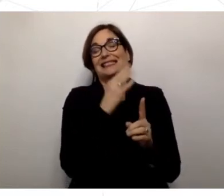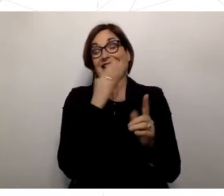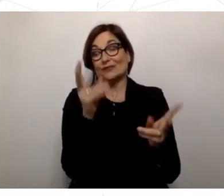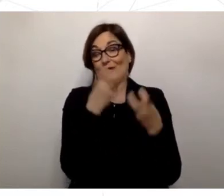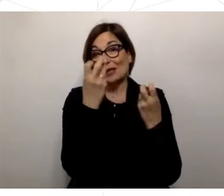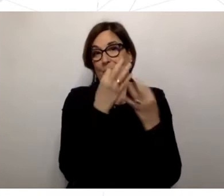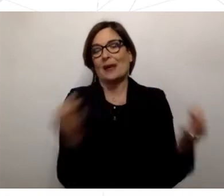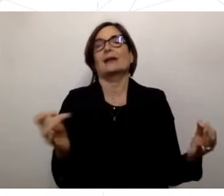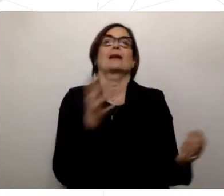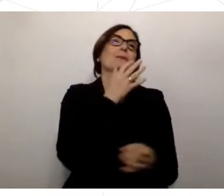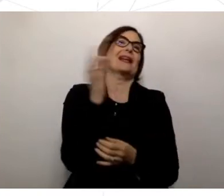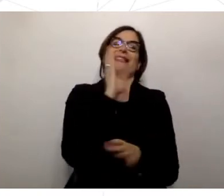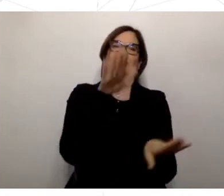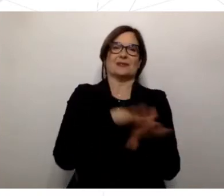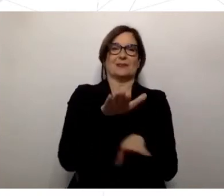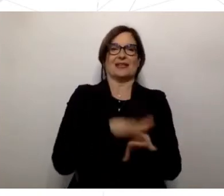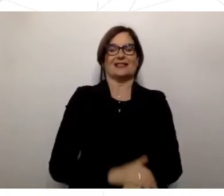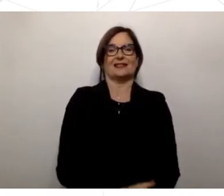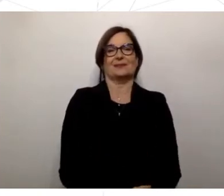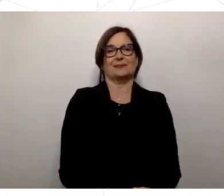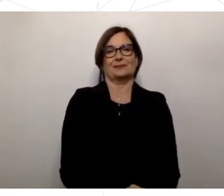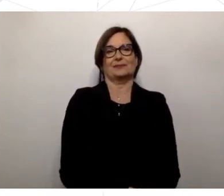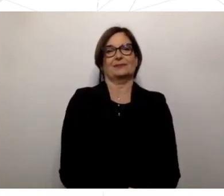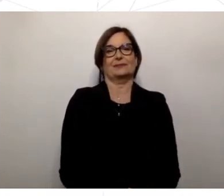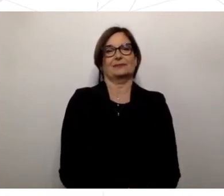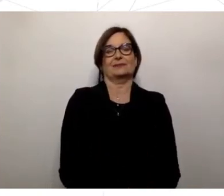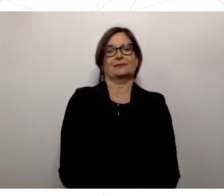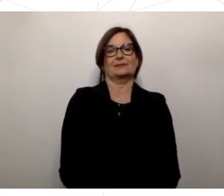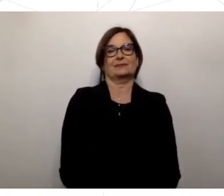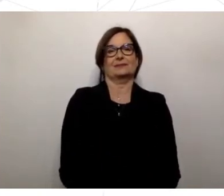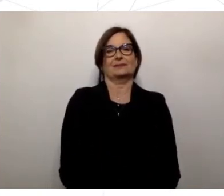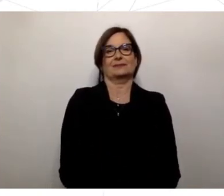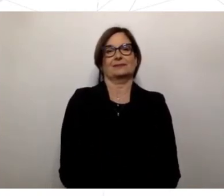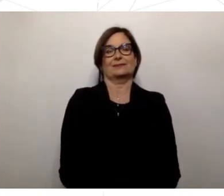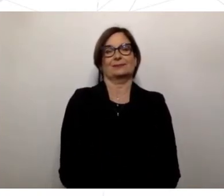can create some really wonderful experiences if we embrace them.